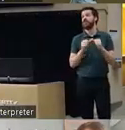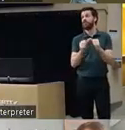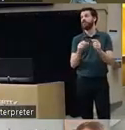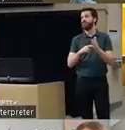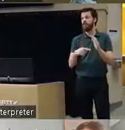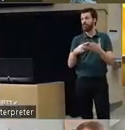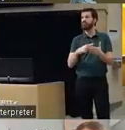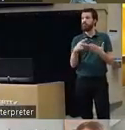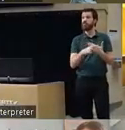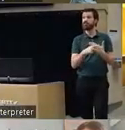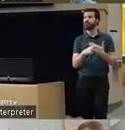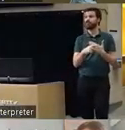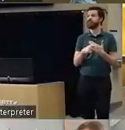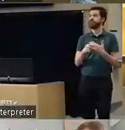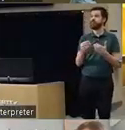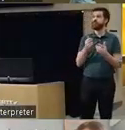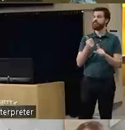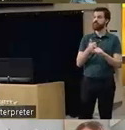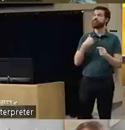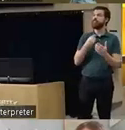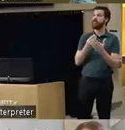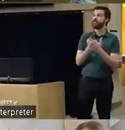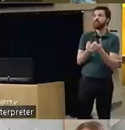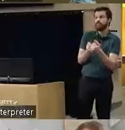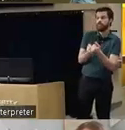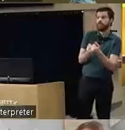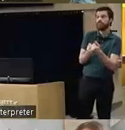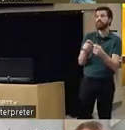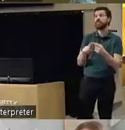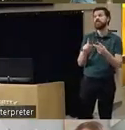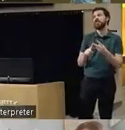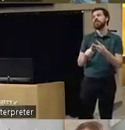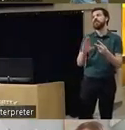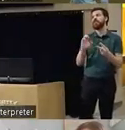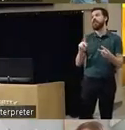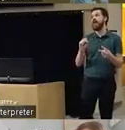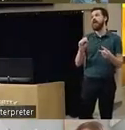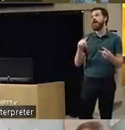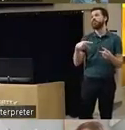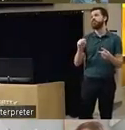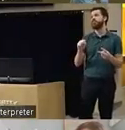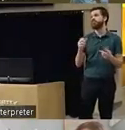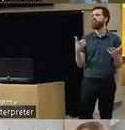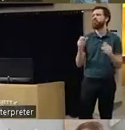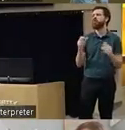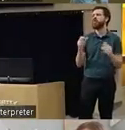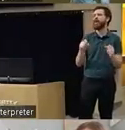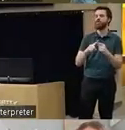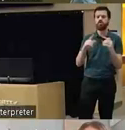this program being subsidized, being backstopped, or are you able to break